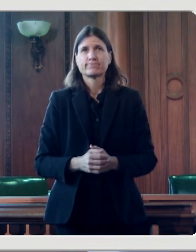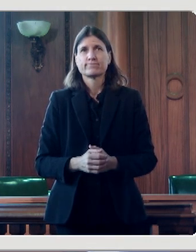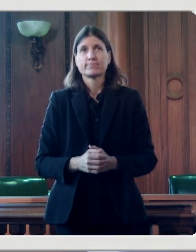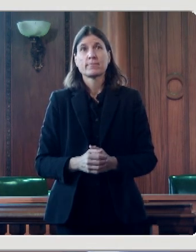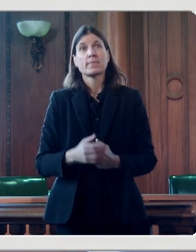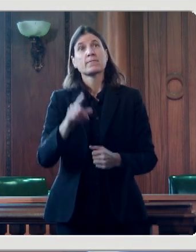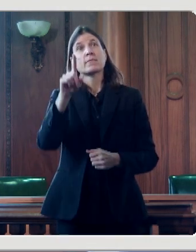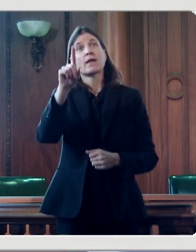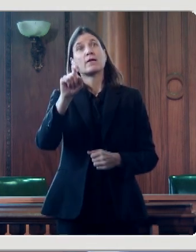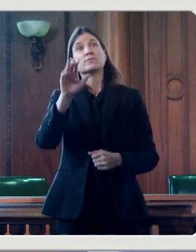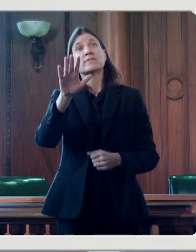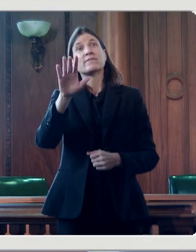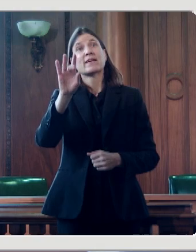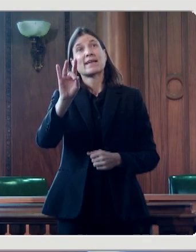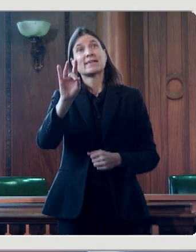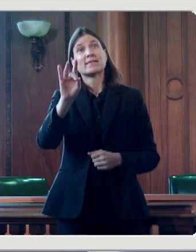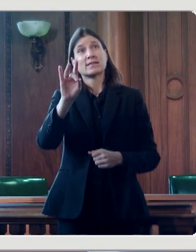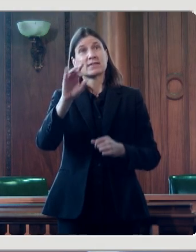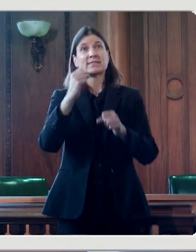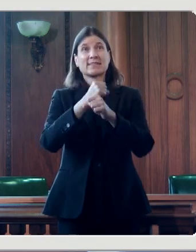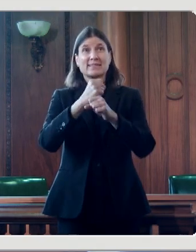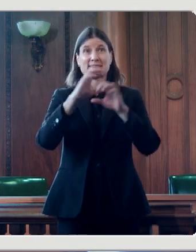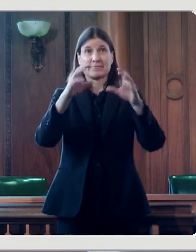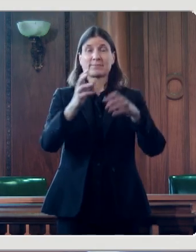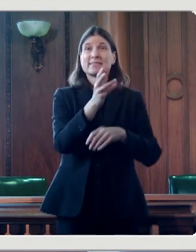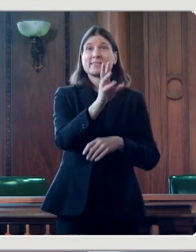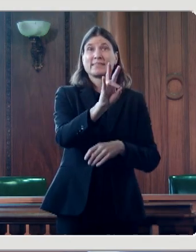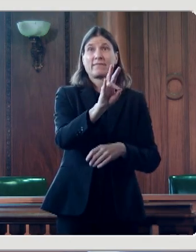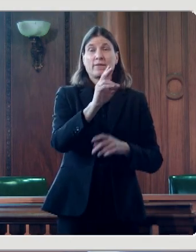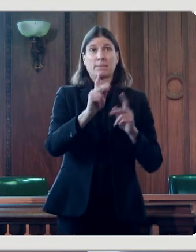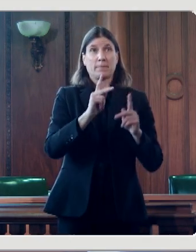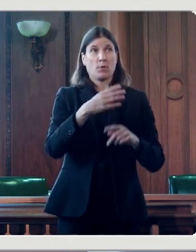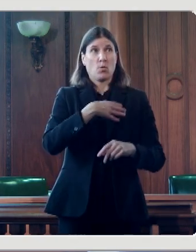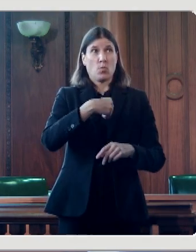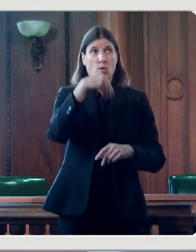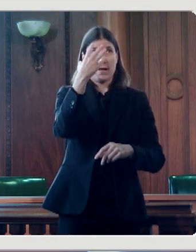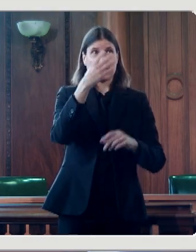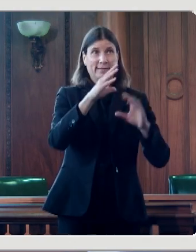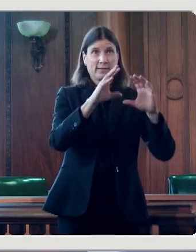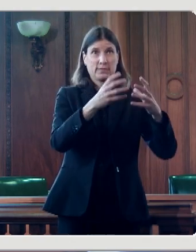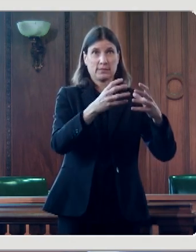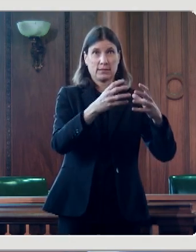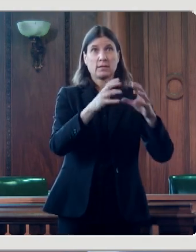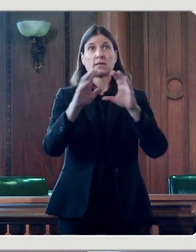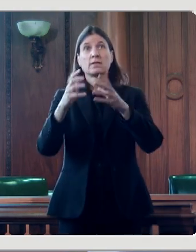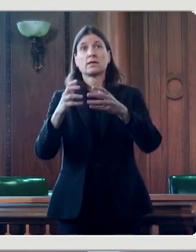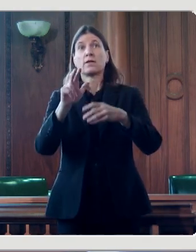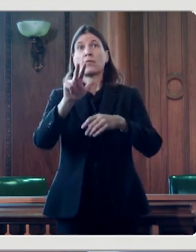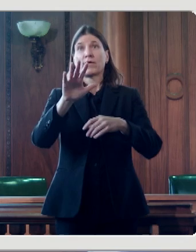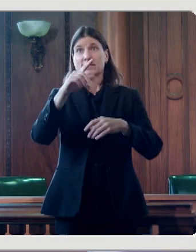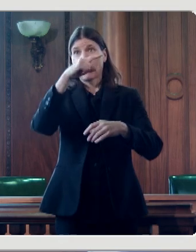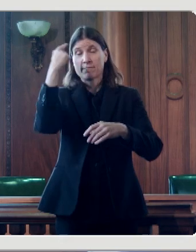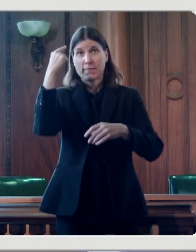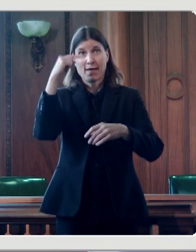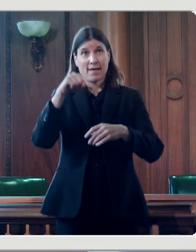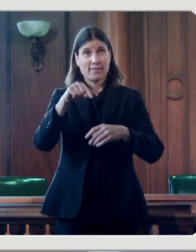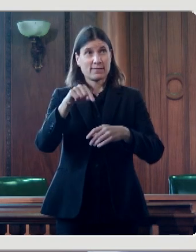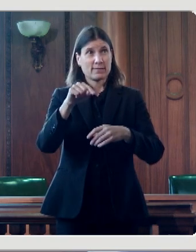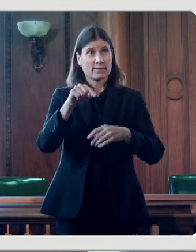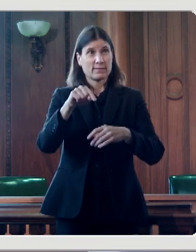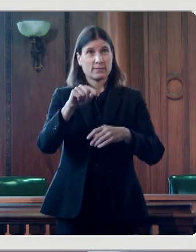white, which is 42.4%, 35 black, which